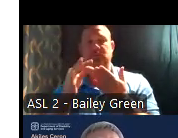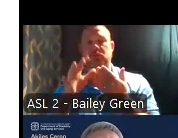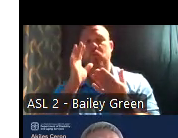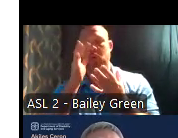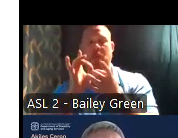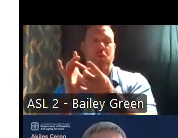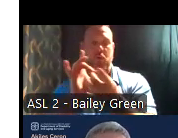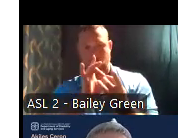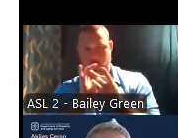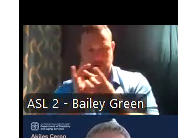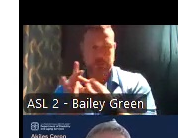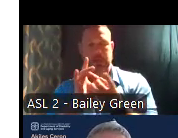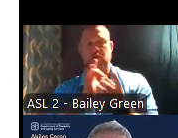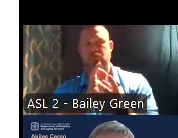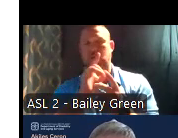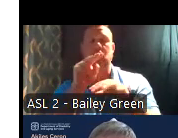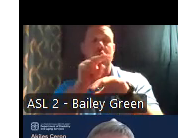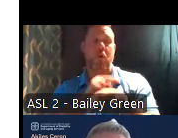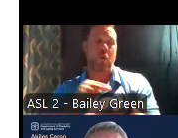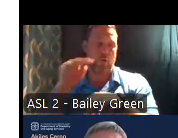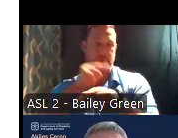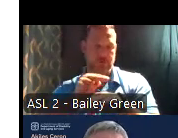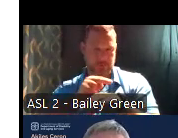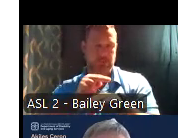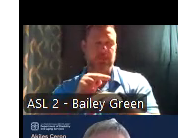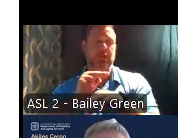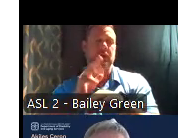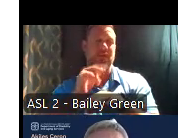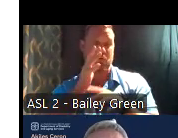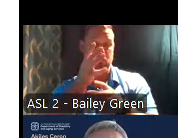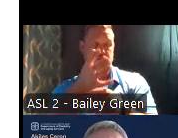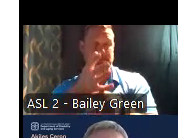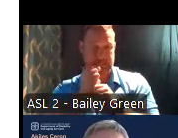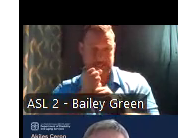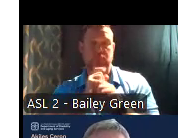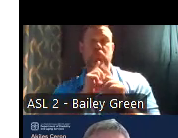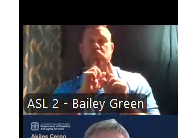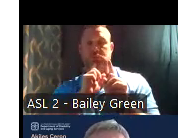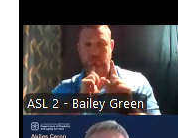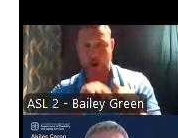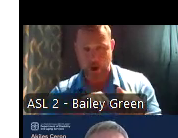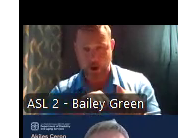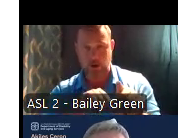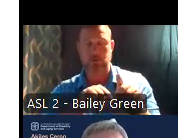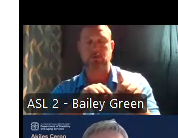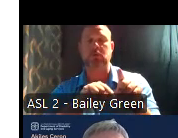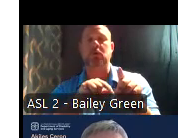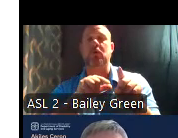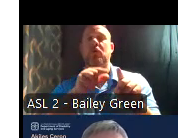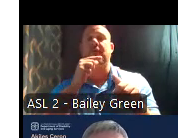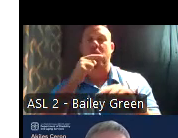coordinate and really oversee that the receiving and responding to these reports for a